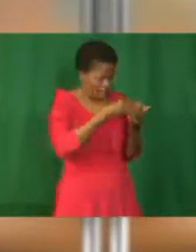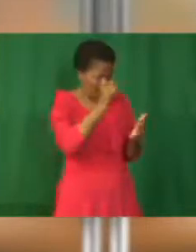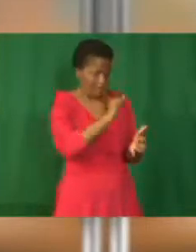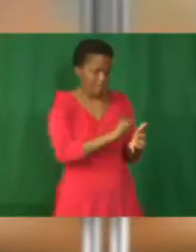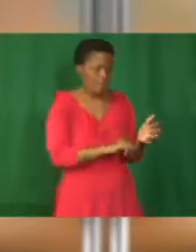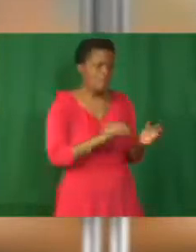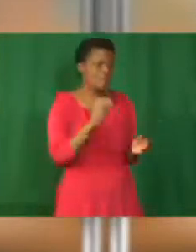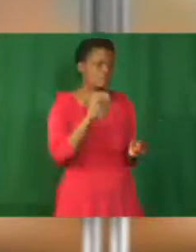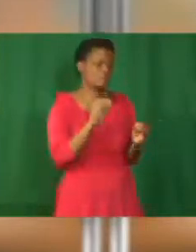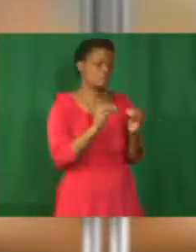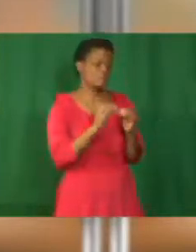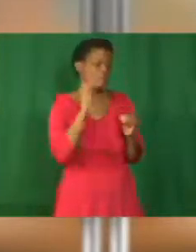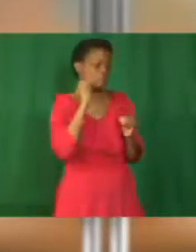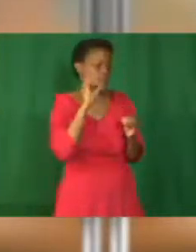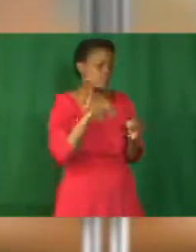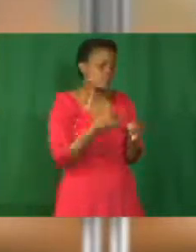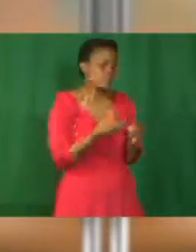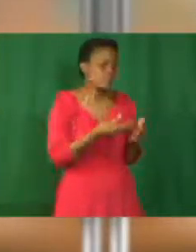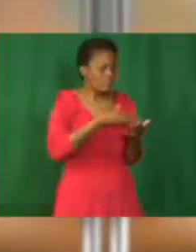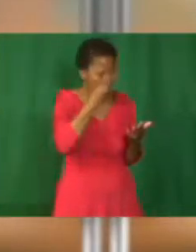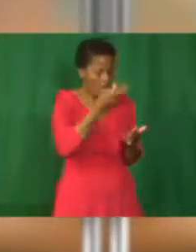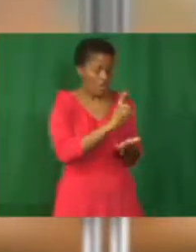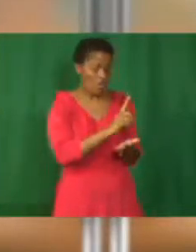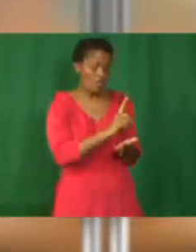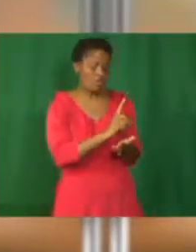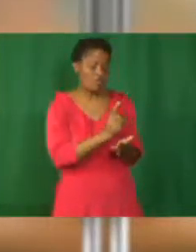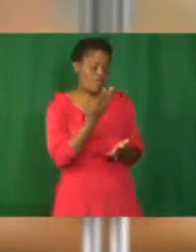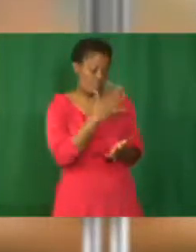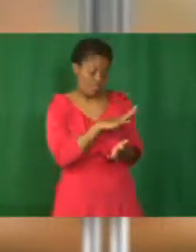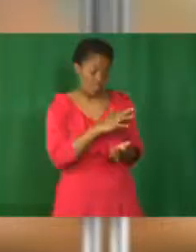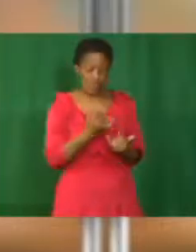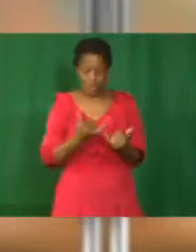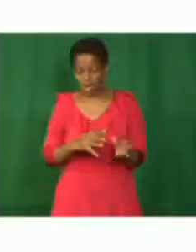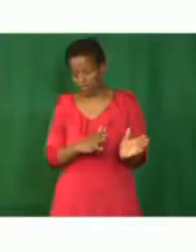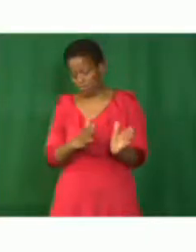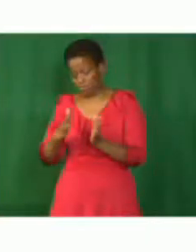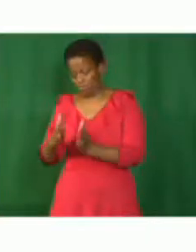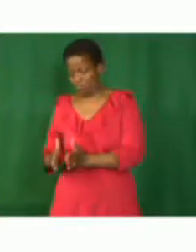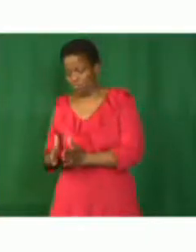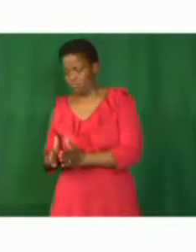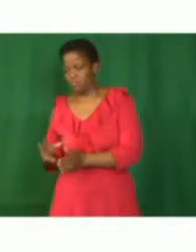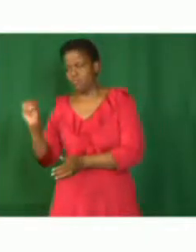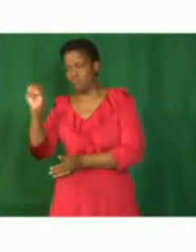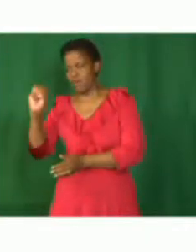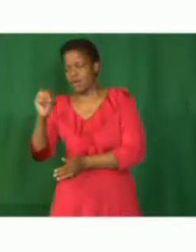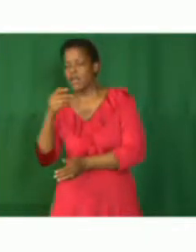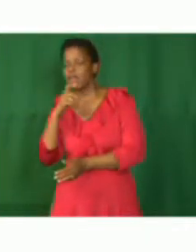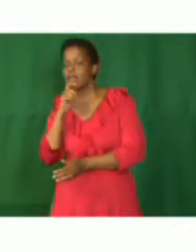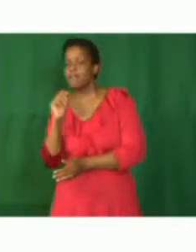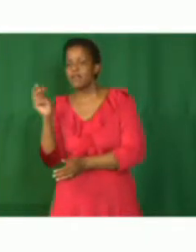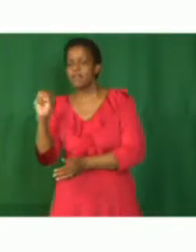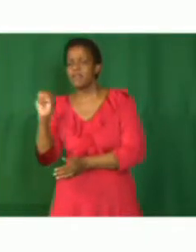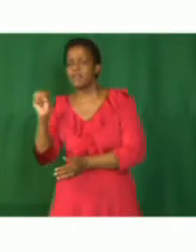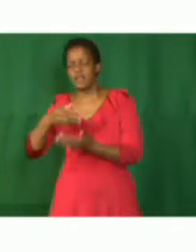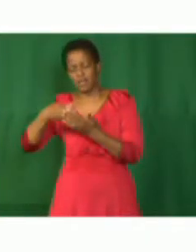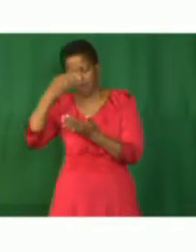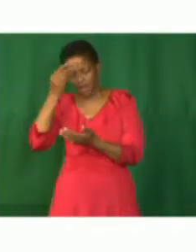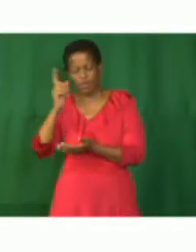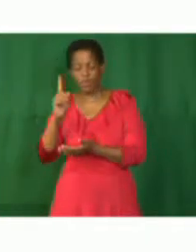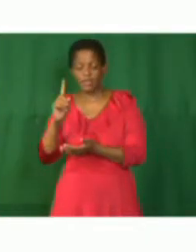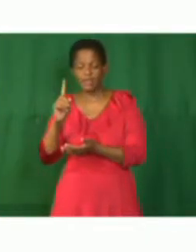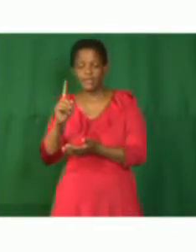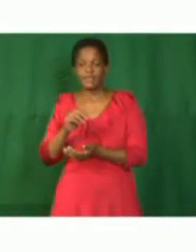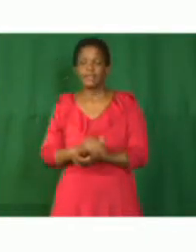from the choosing of Matthias. The first one is that being grounded in faith is rewarding.